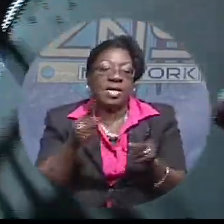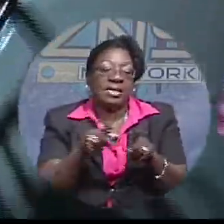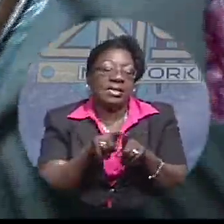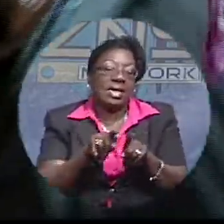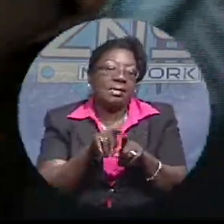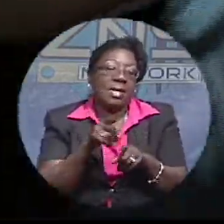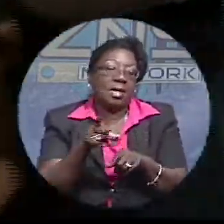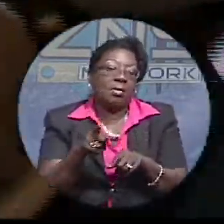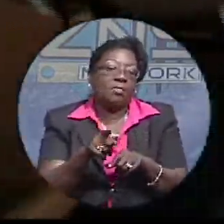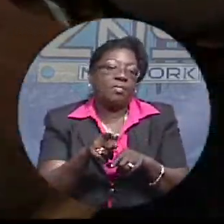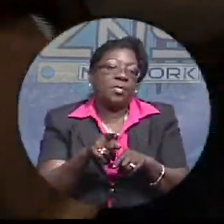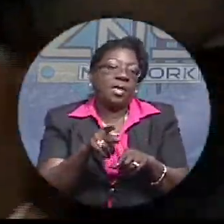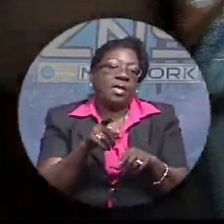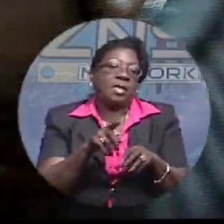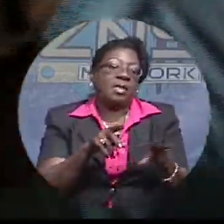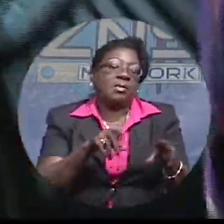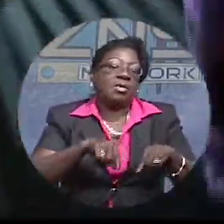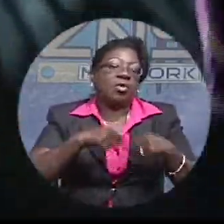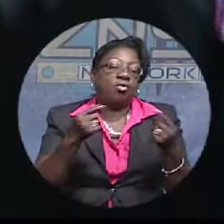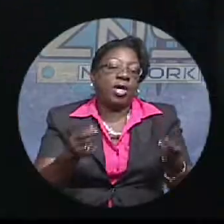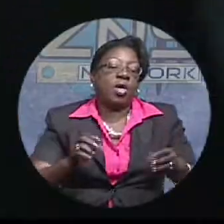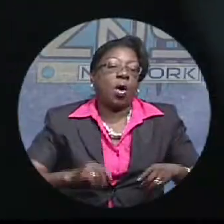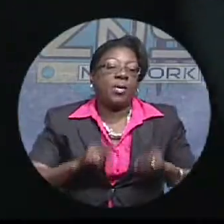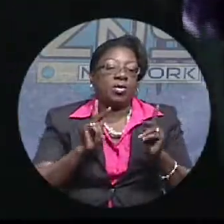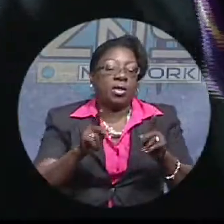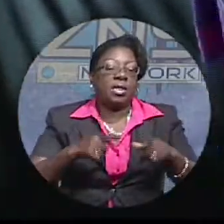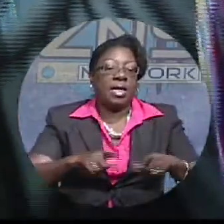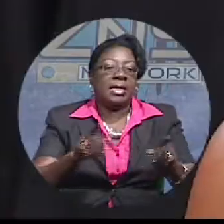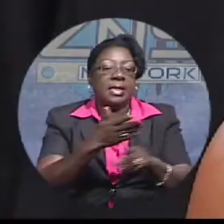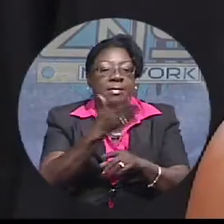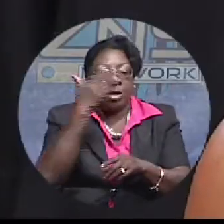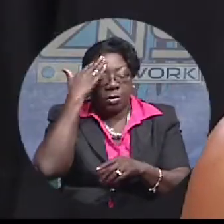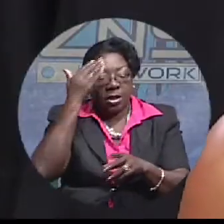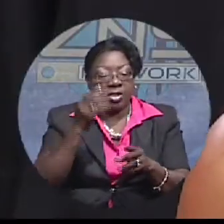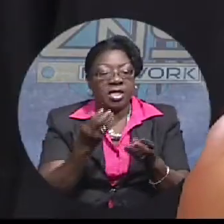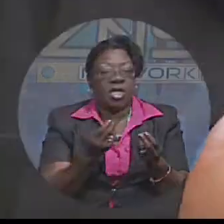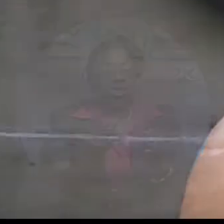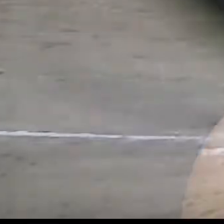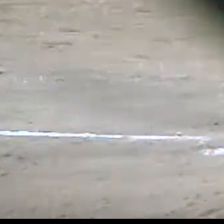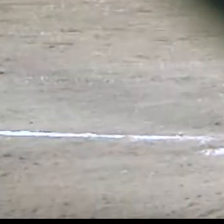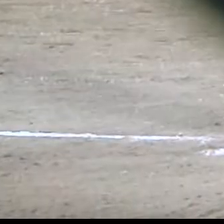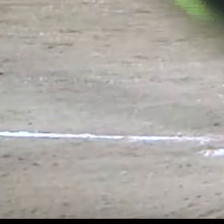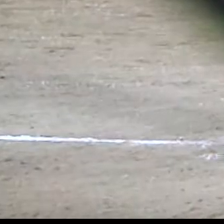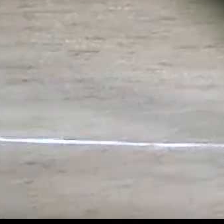I chose that platform because it was a great opportunity to let them know that you can do it.